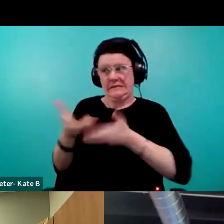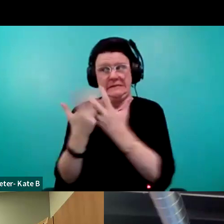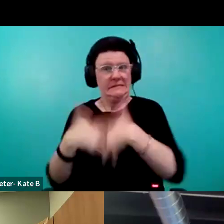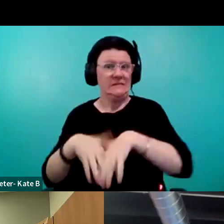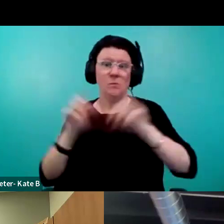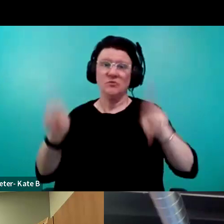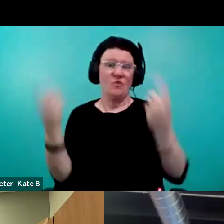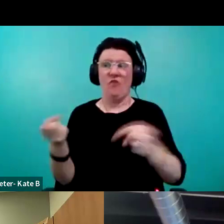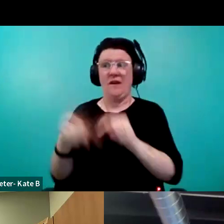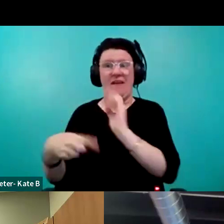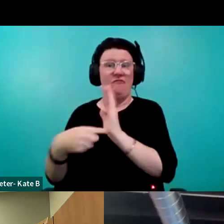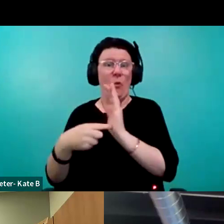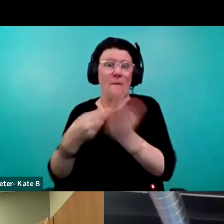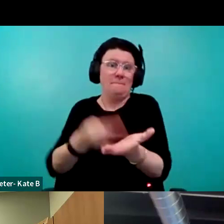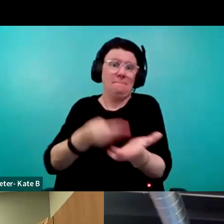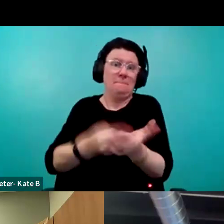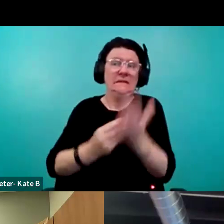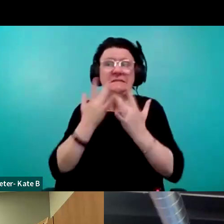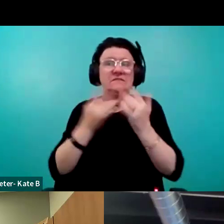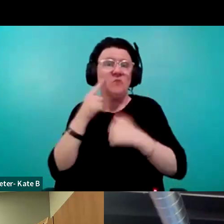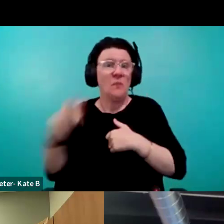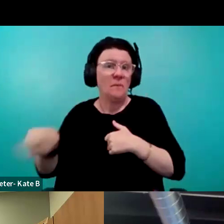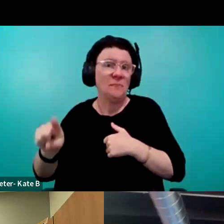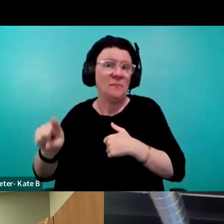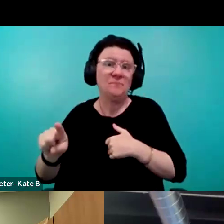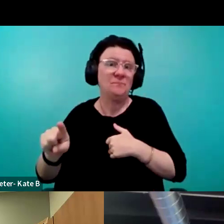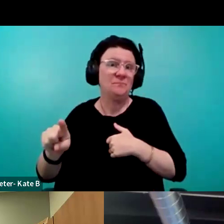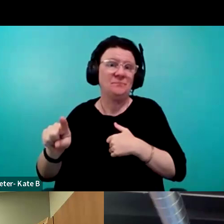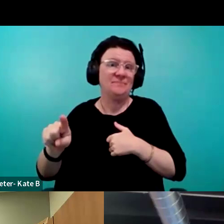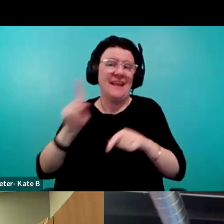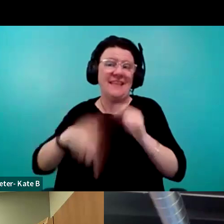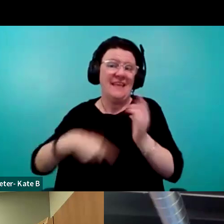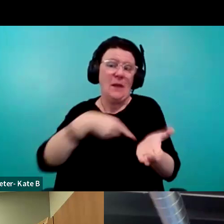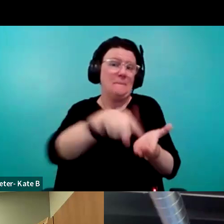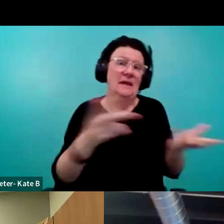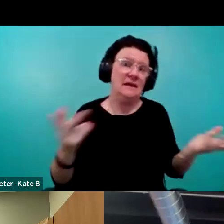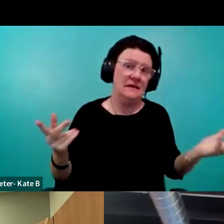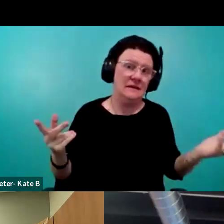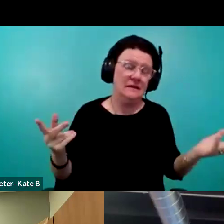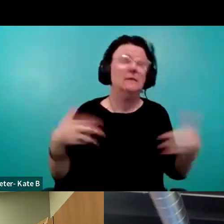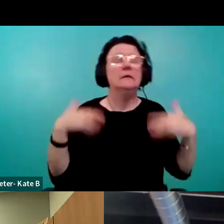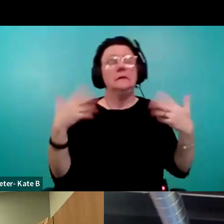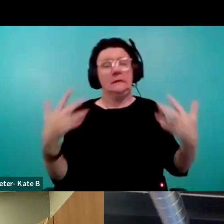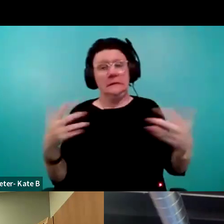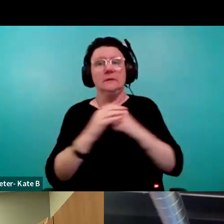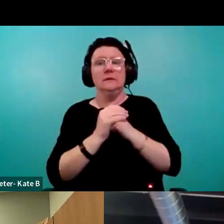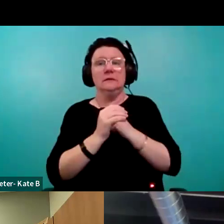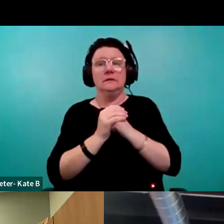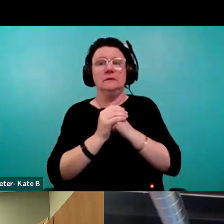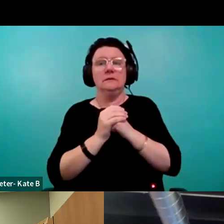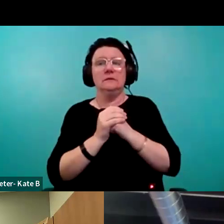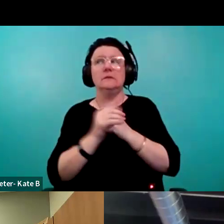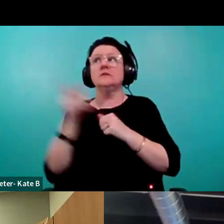but money's hard for them, and they don't have the means to pay it. So investing in